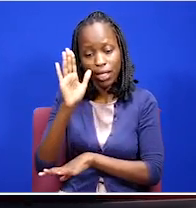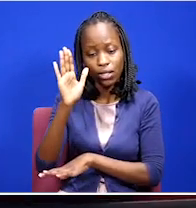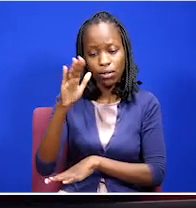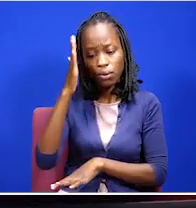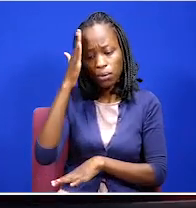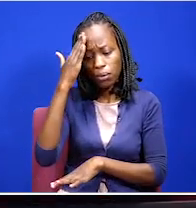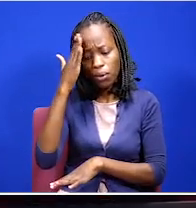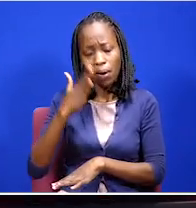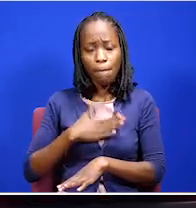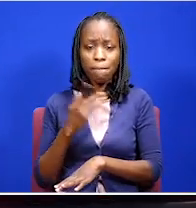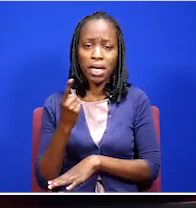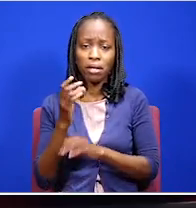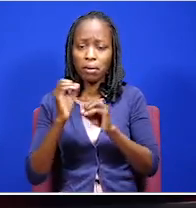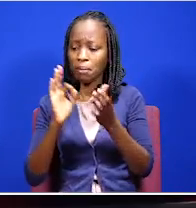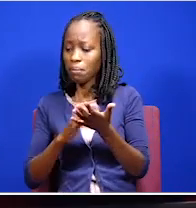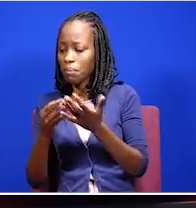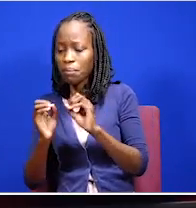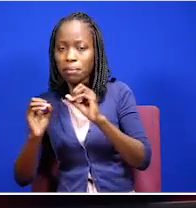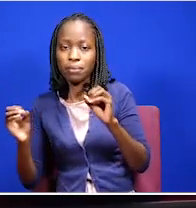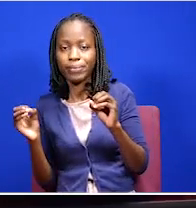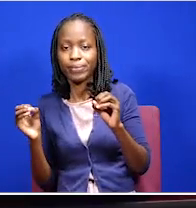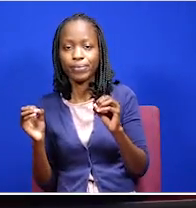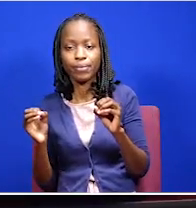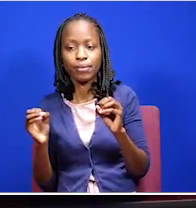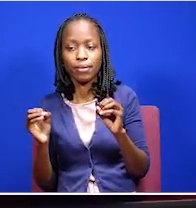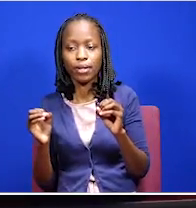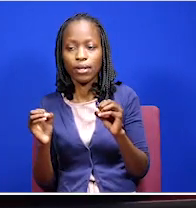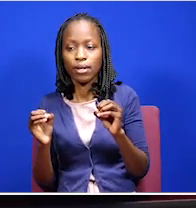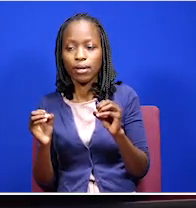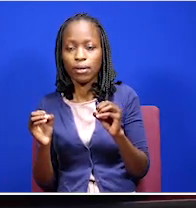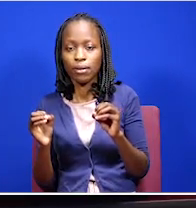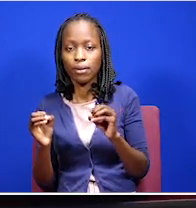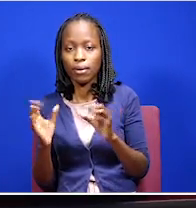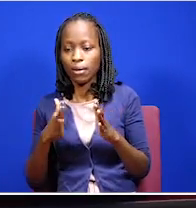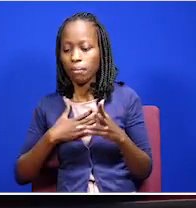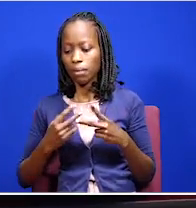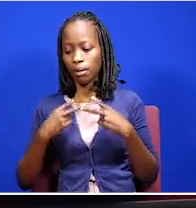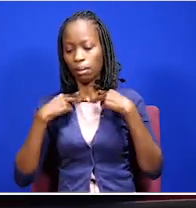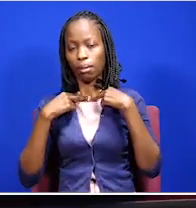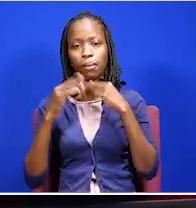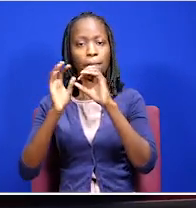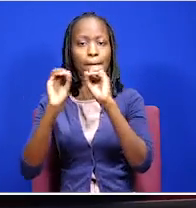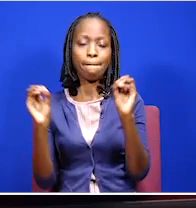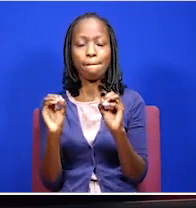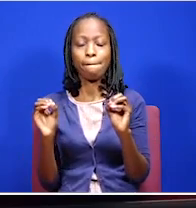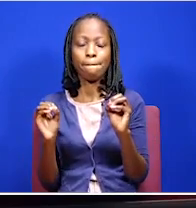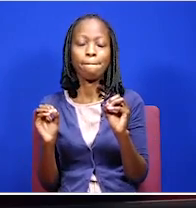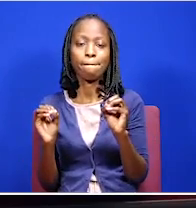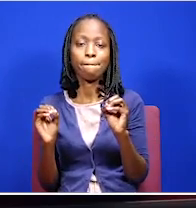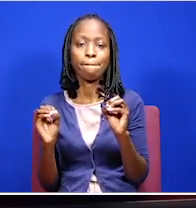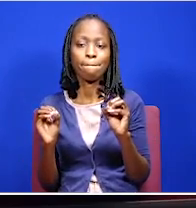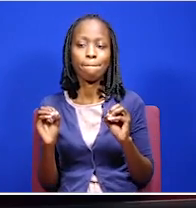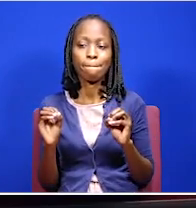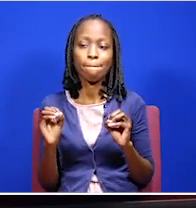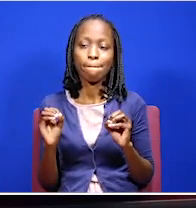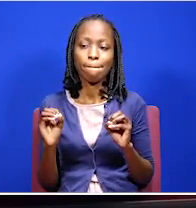it is so energizing. It is so freeing. It makes you realize I'm not alone. I'm not defeated. I'm not